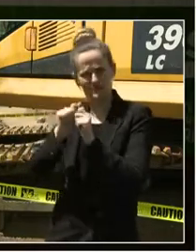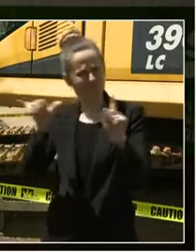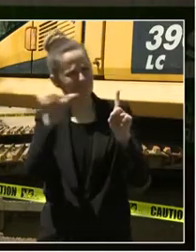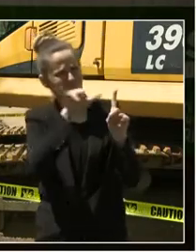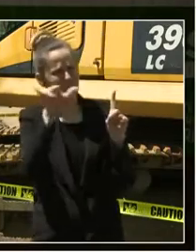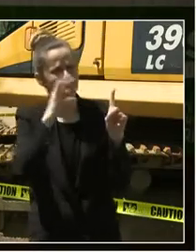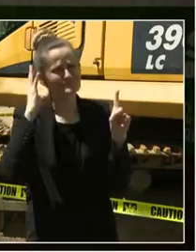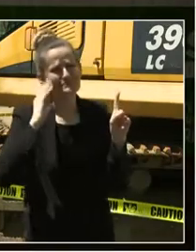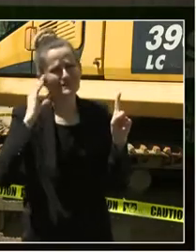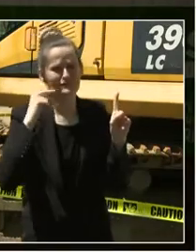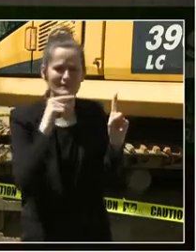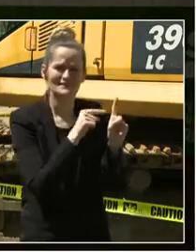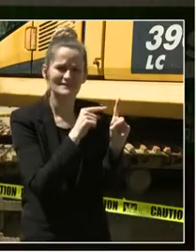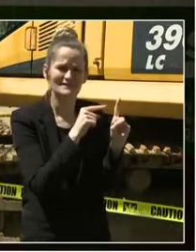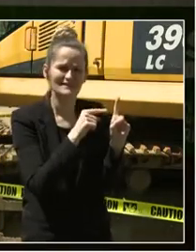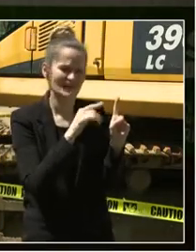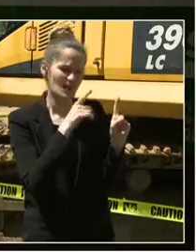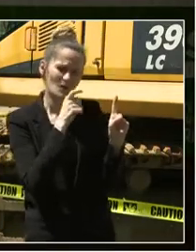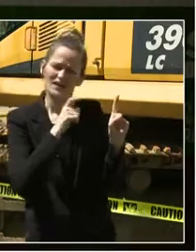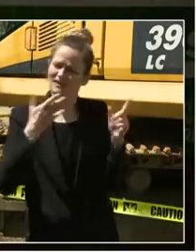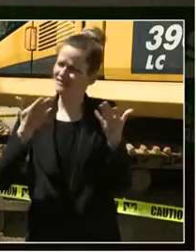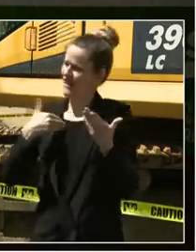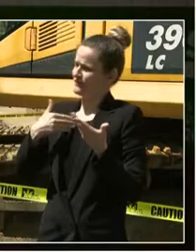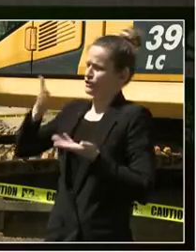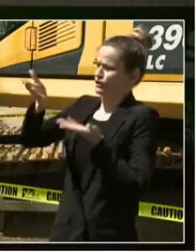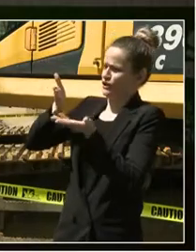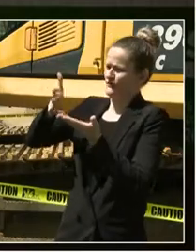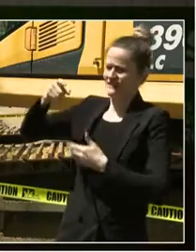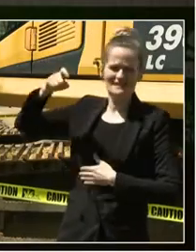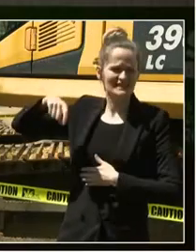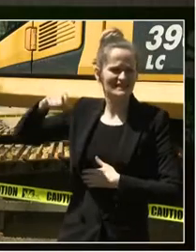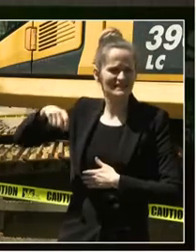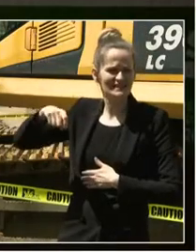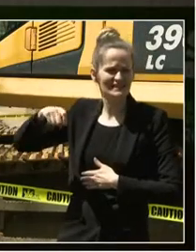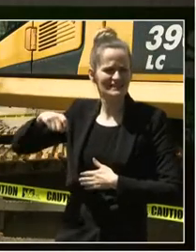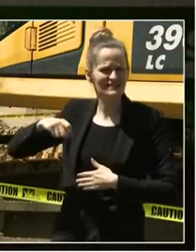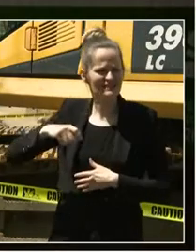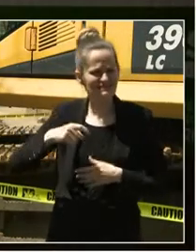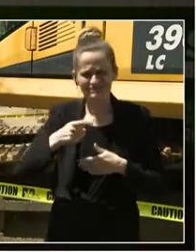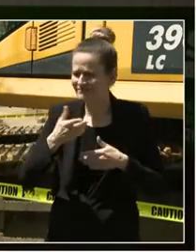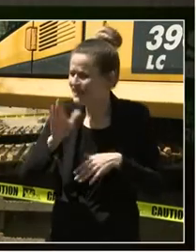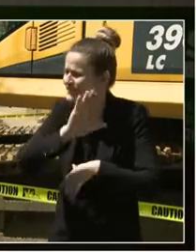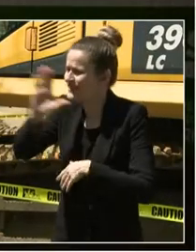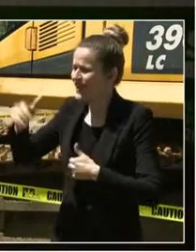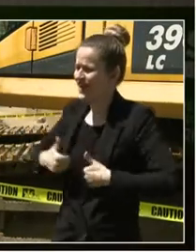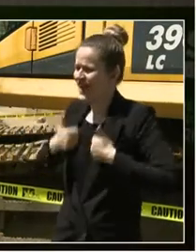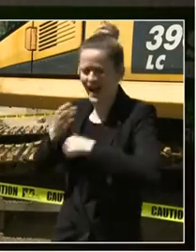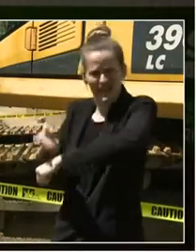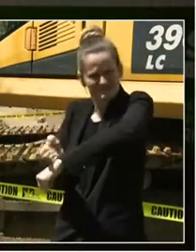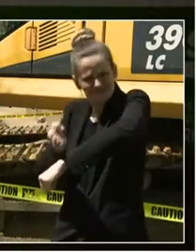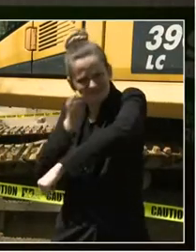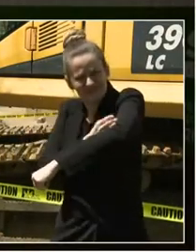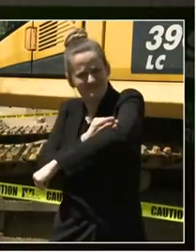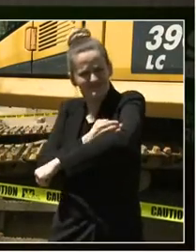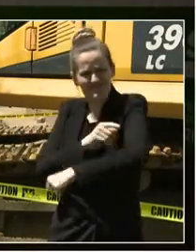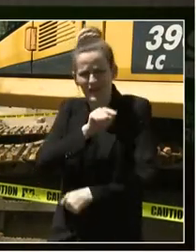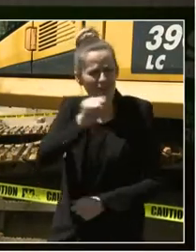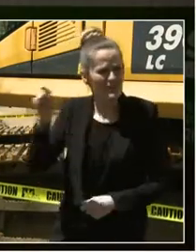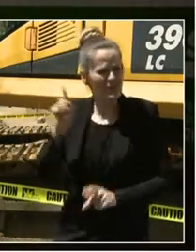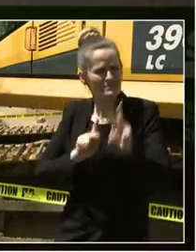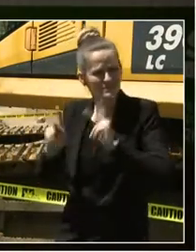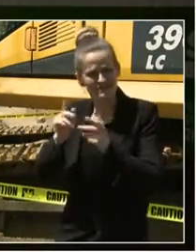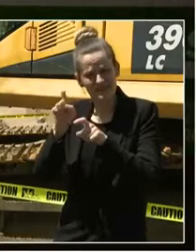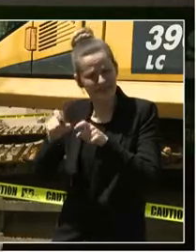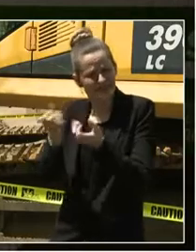our lifetime and in the lifetimes of others who need this facility and the services most. Thank you, Madam Mayor.